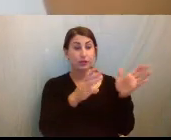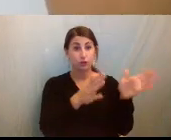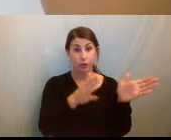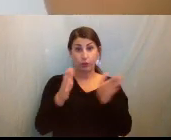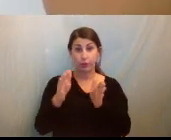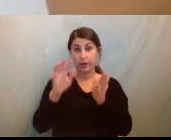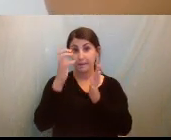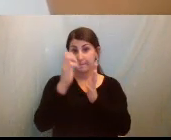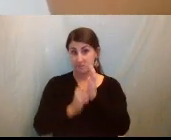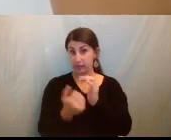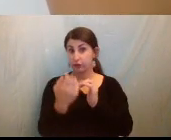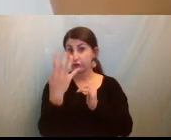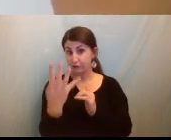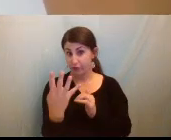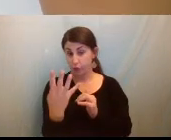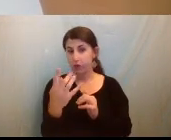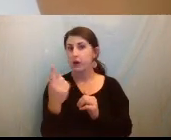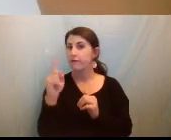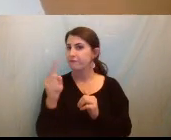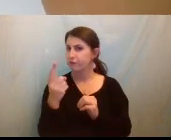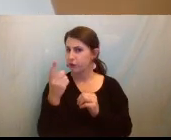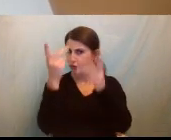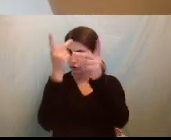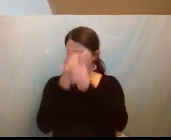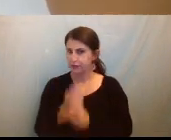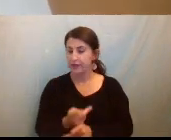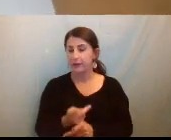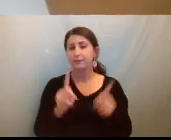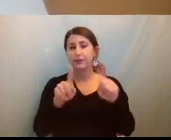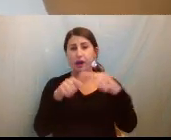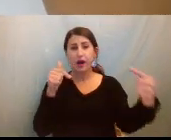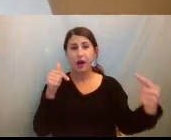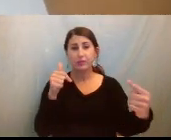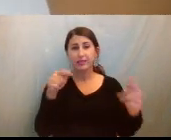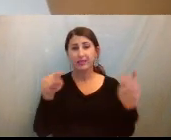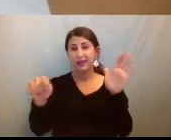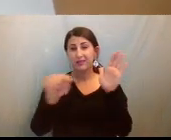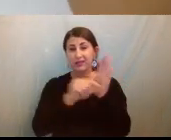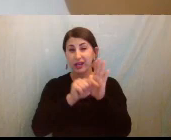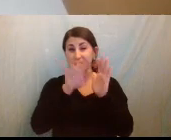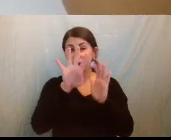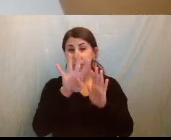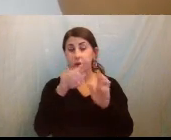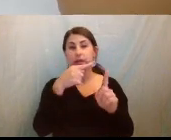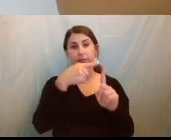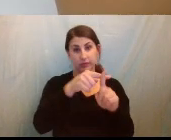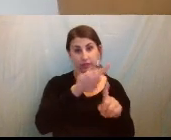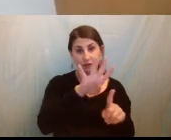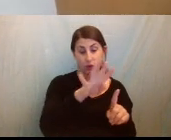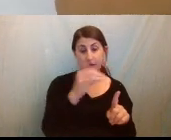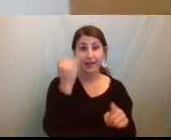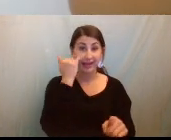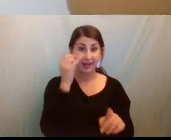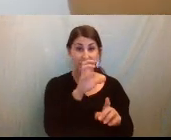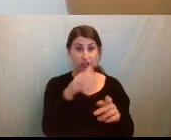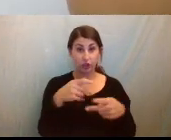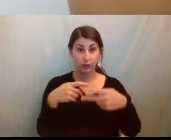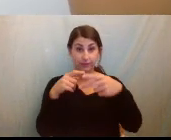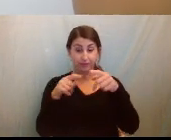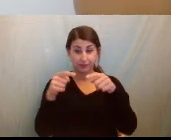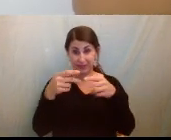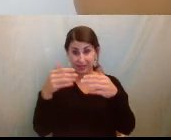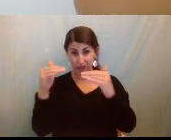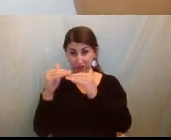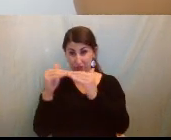term. That's the one that's being added or subtracted. So the inverse of negative 4 is plus 4. Whatever I do to one side, I have to do to